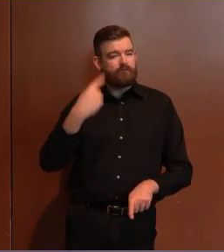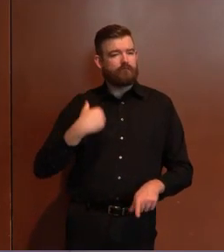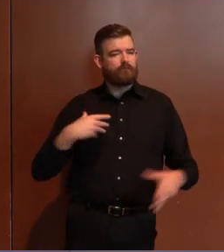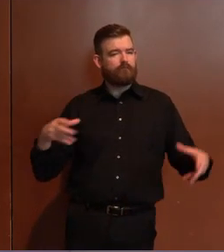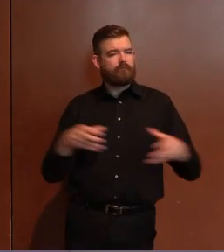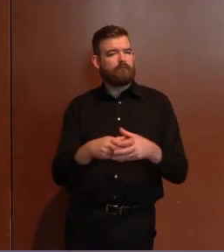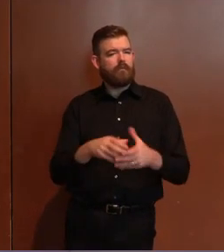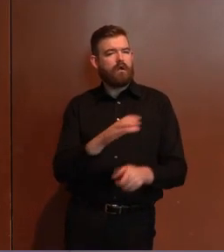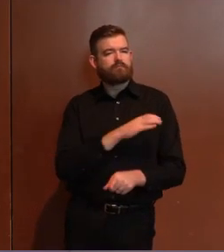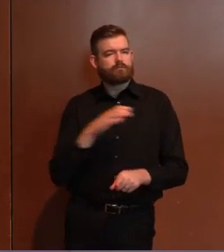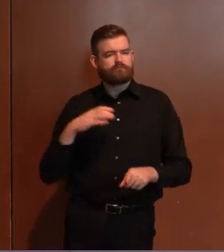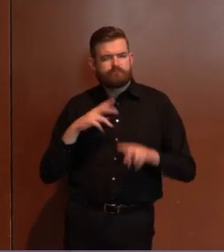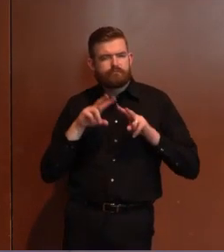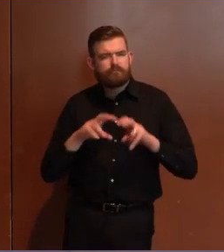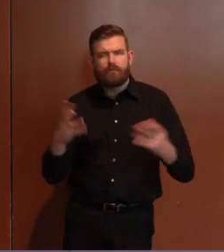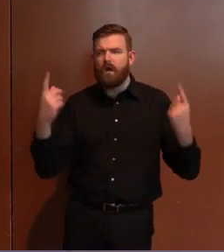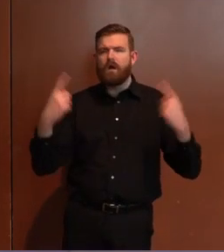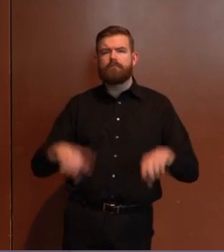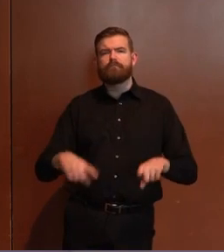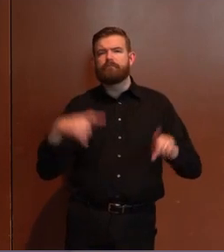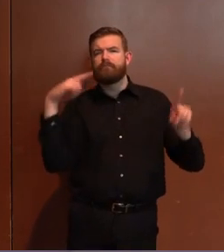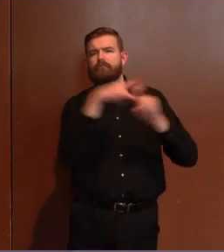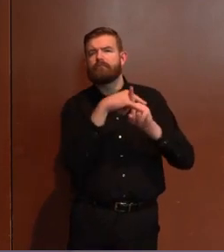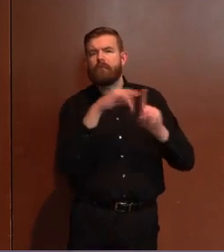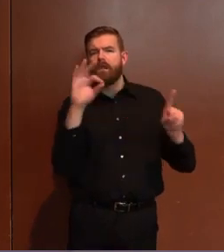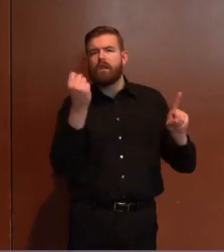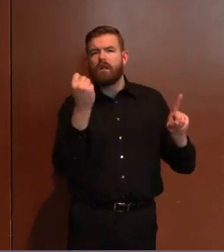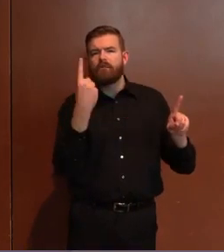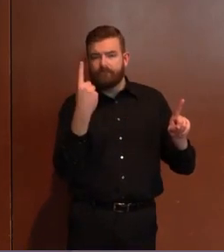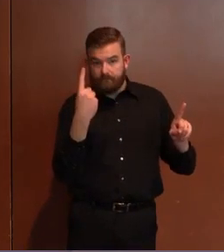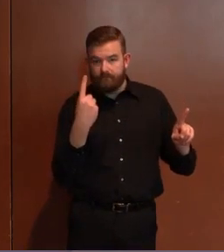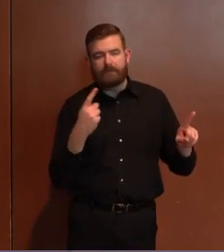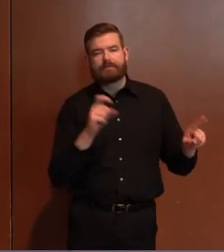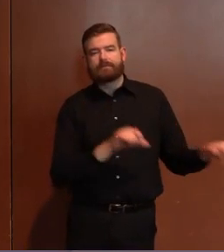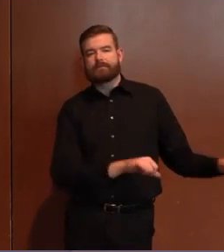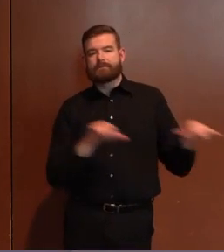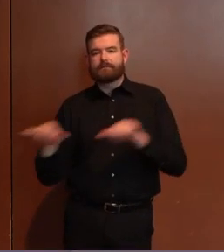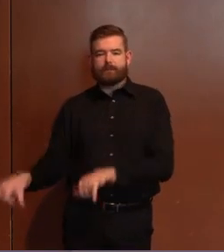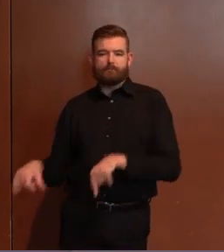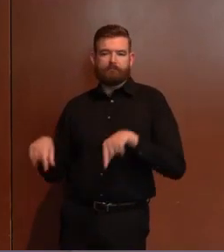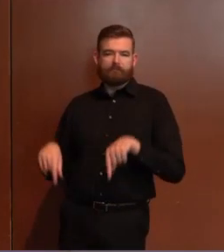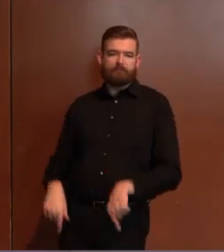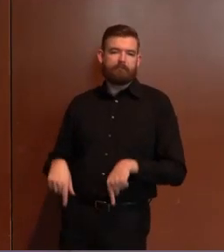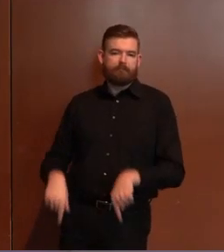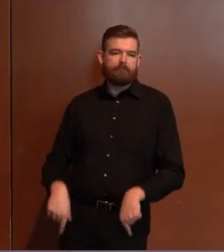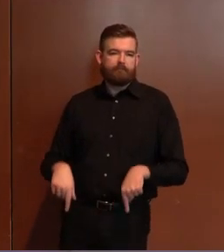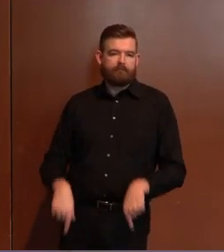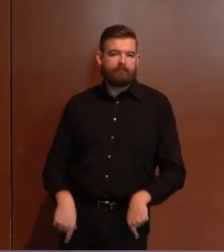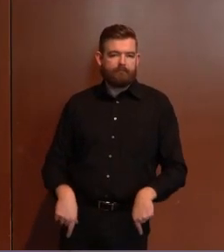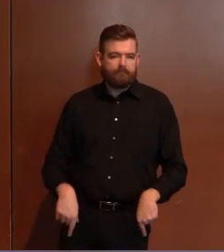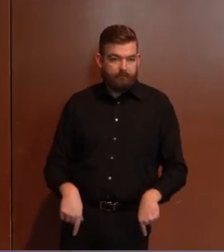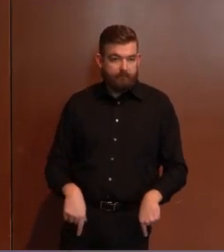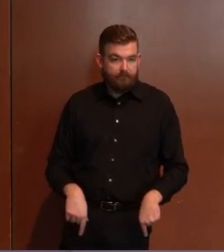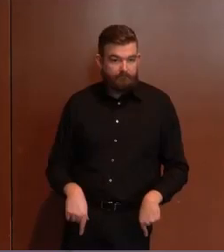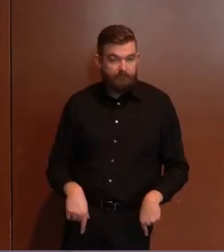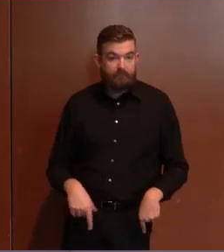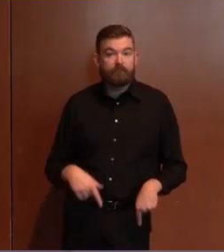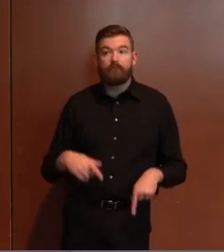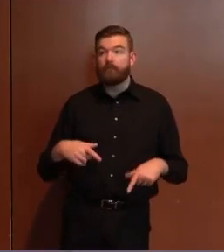Hamilton was the vice chair for, which that's what we need as a country, and we'll have, I'm sure, some version of that for our state.